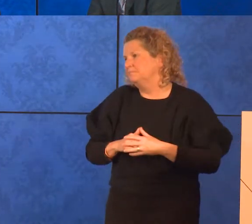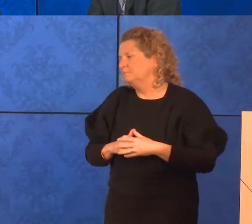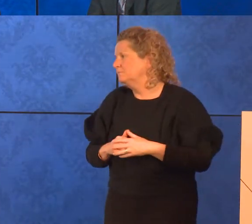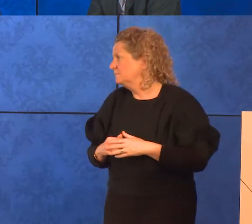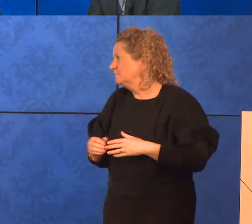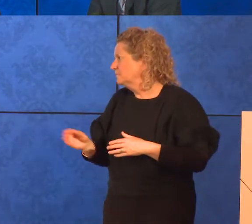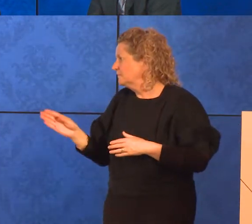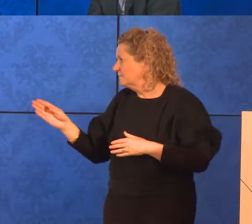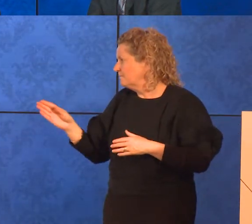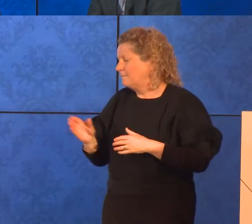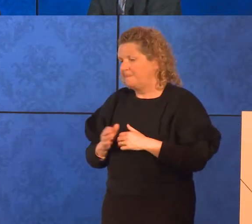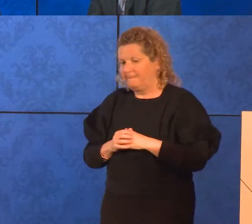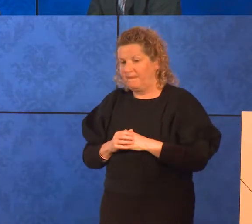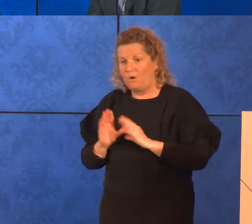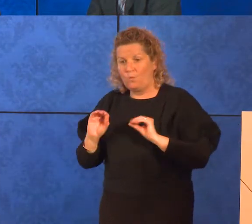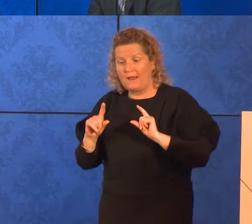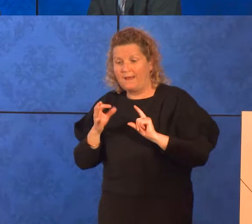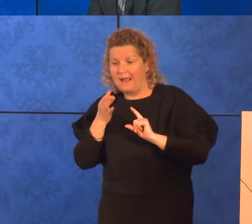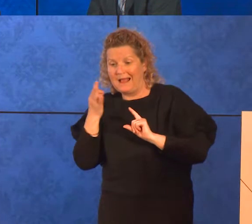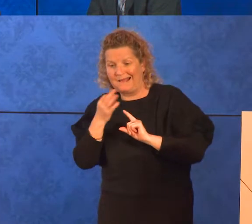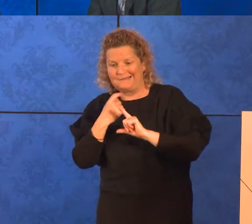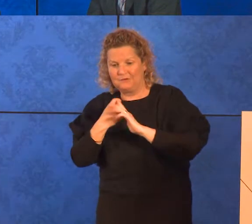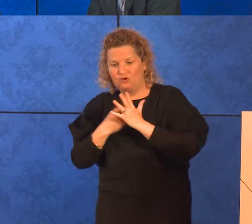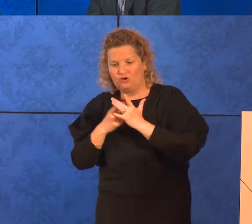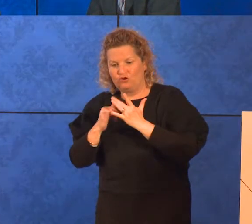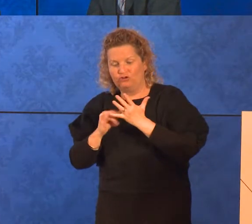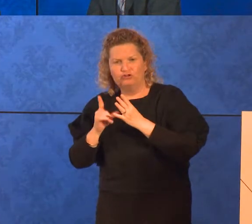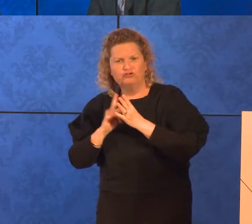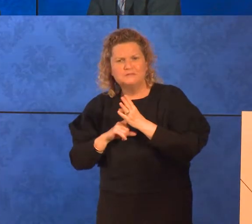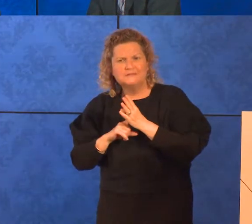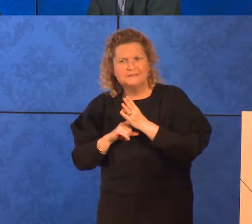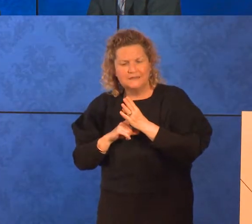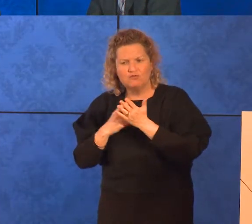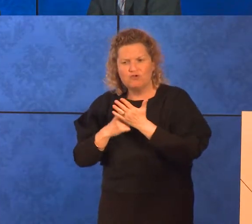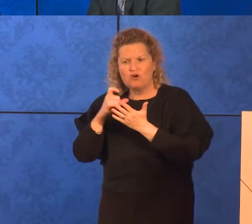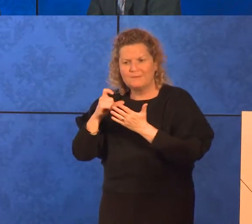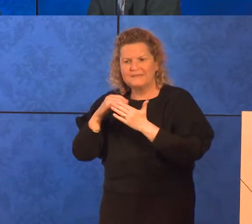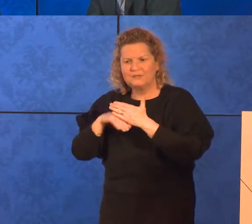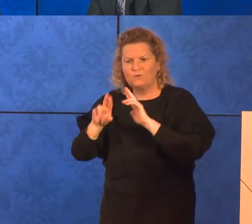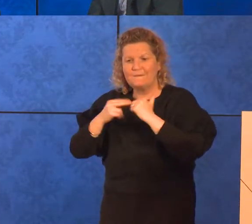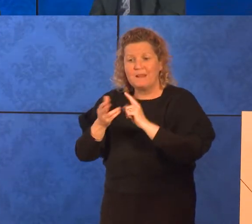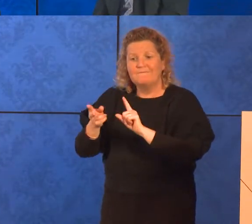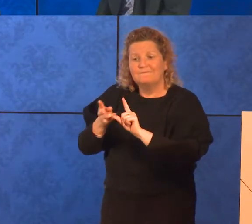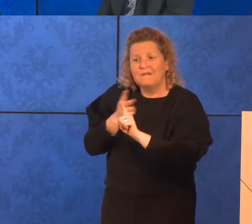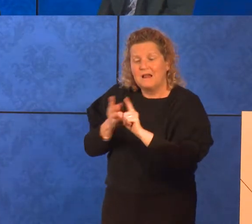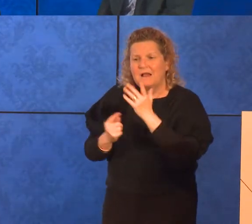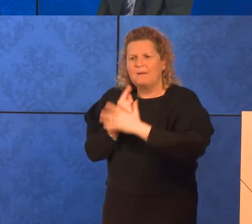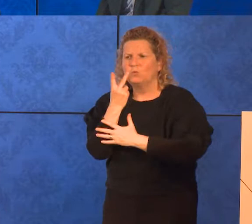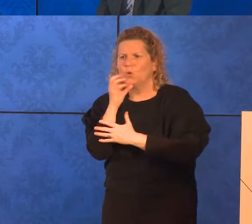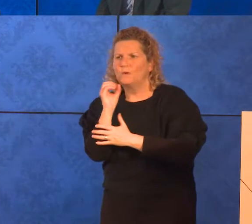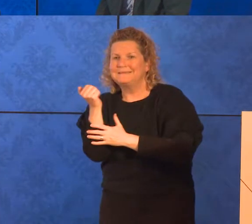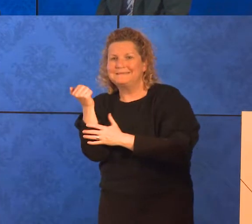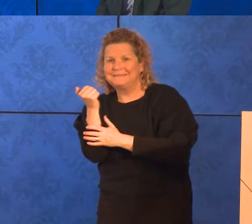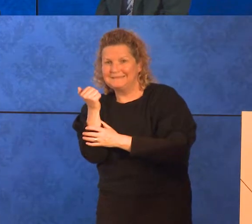Okay. And Christie, the Royal Commission into family violence happened in 2016,